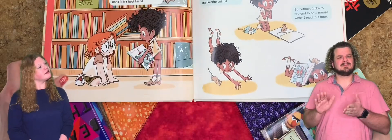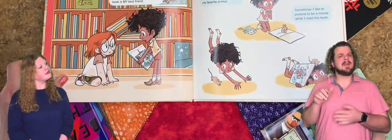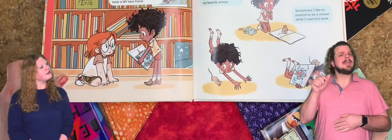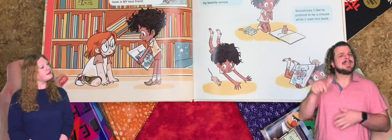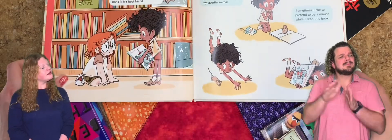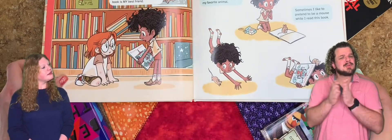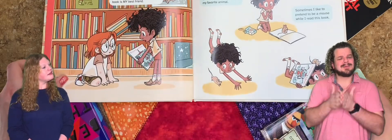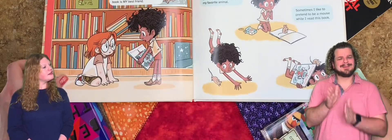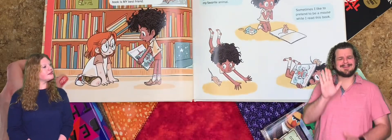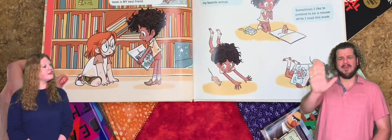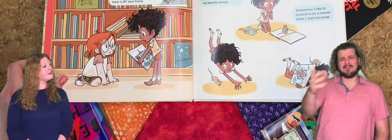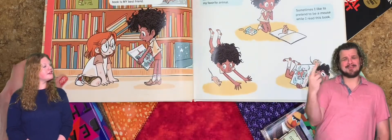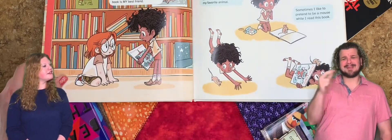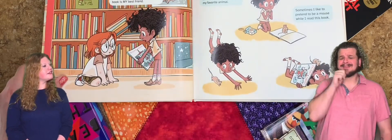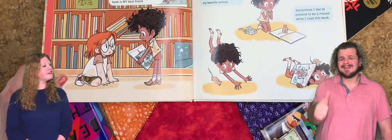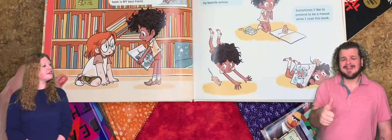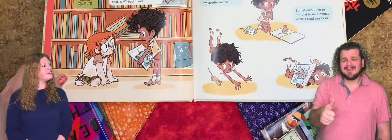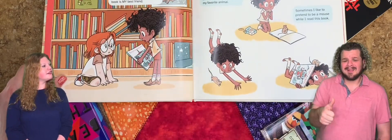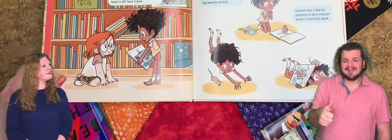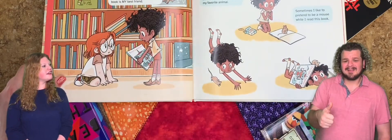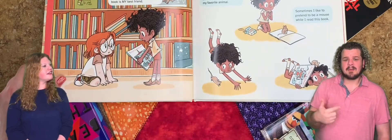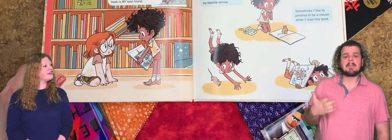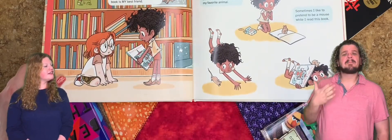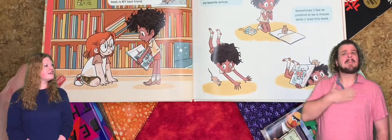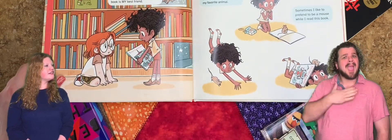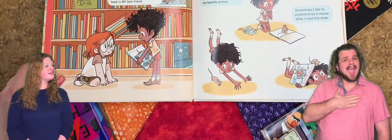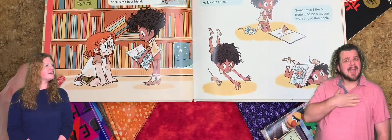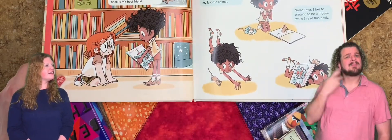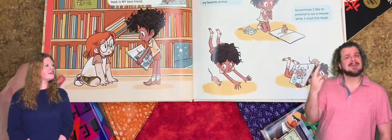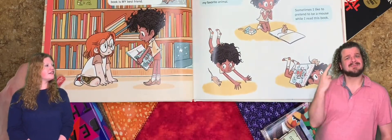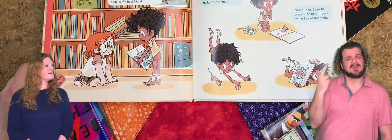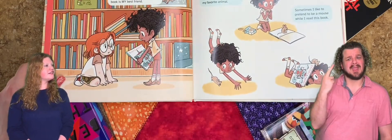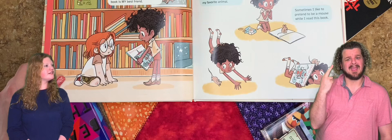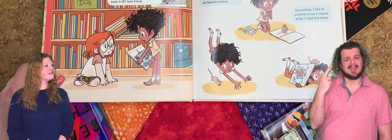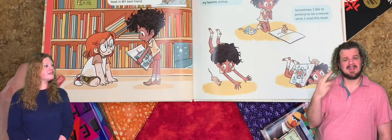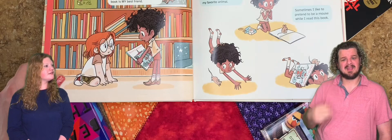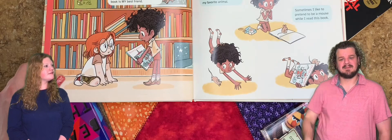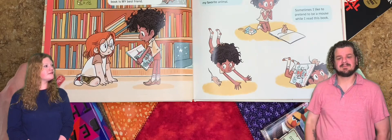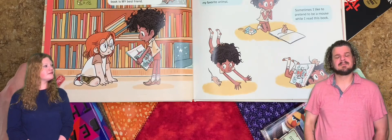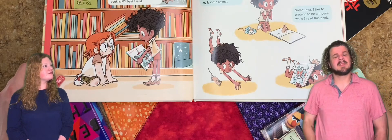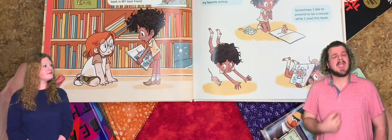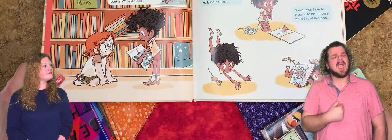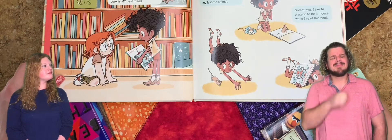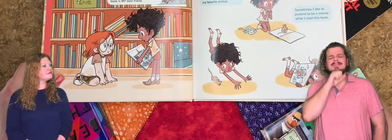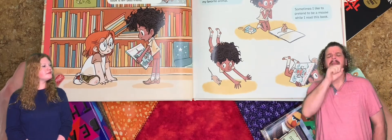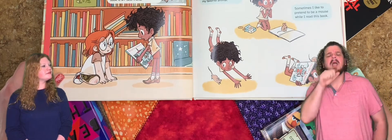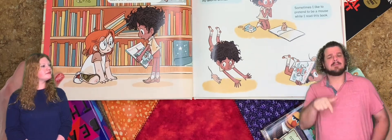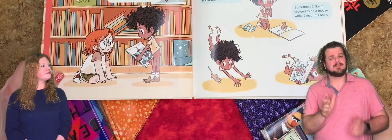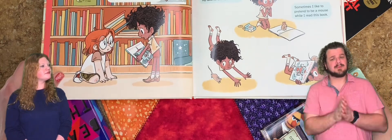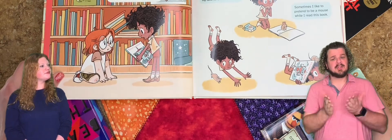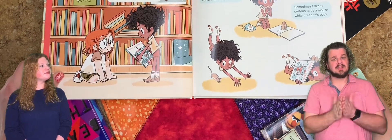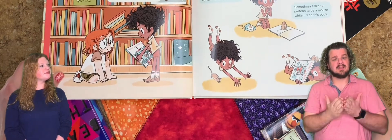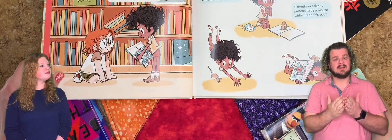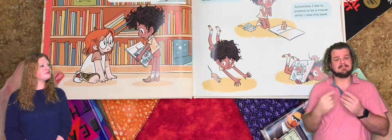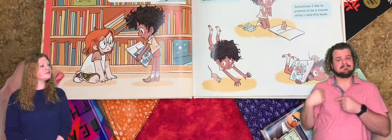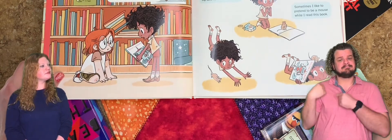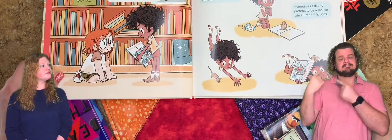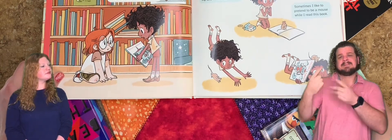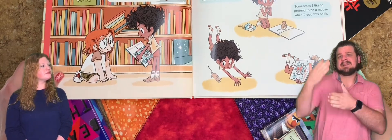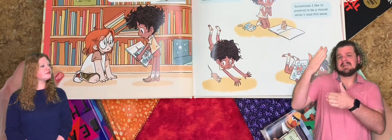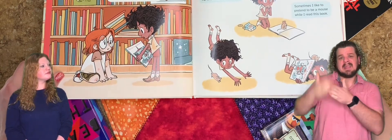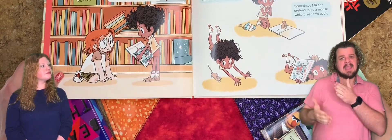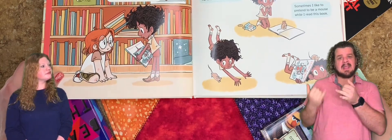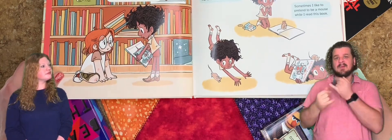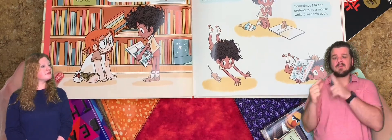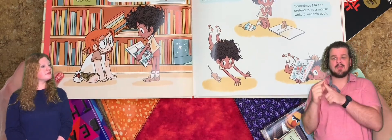Excuse me, but this book cannot be your best friend because this book is my best friend. I love